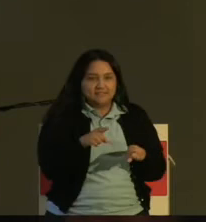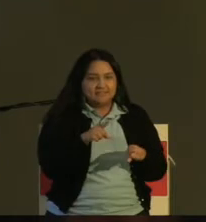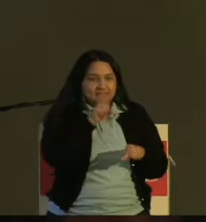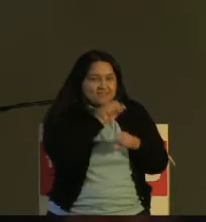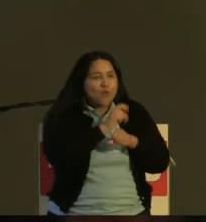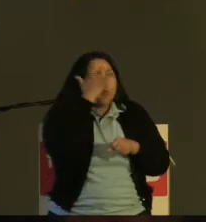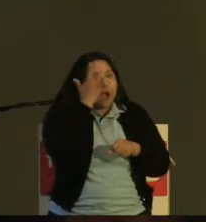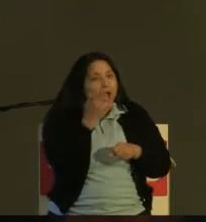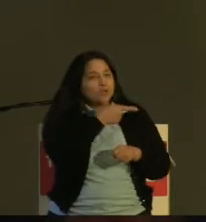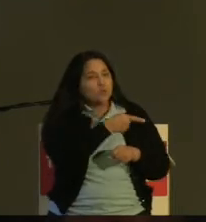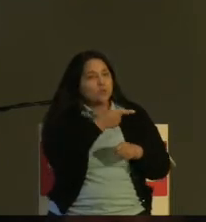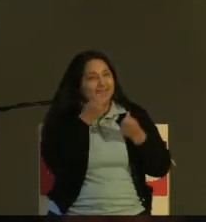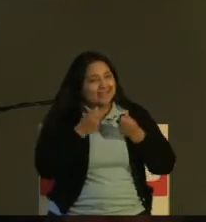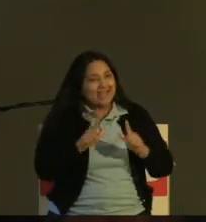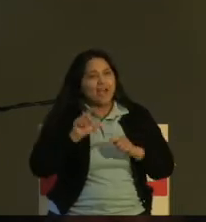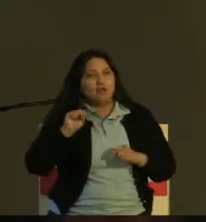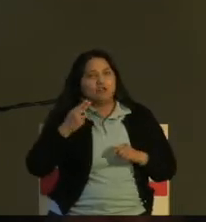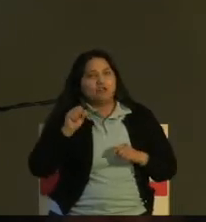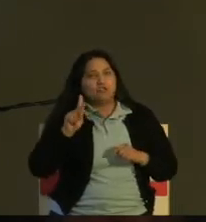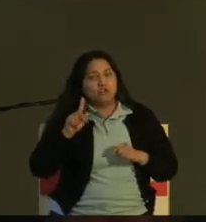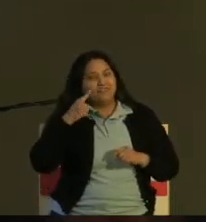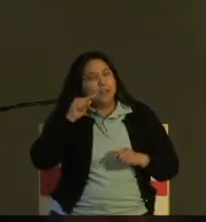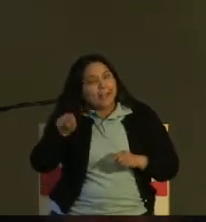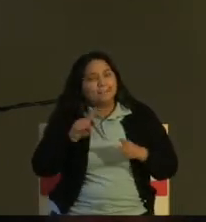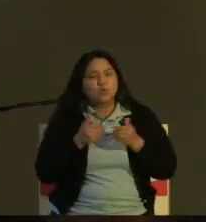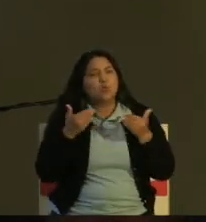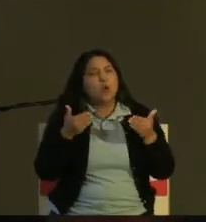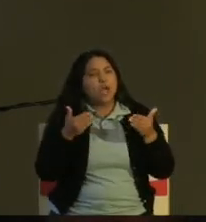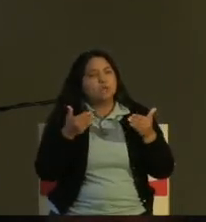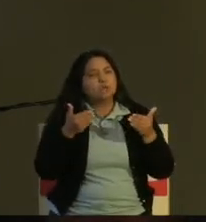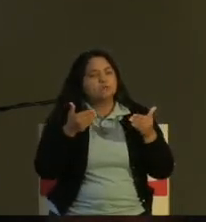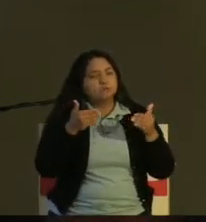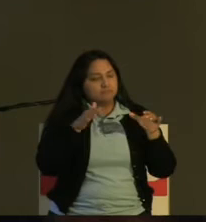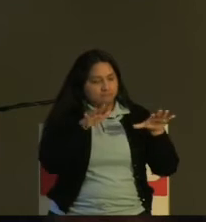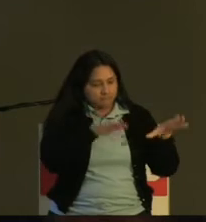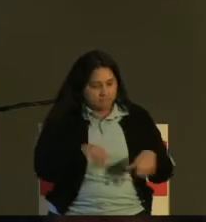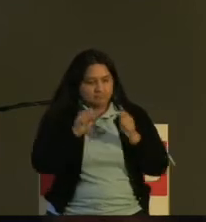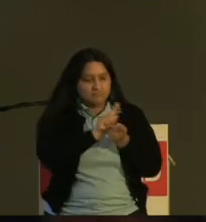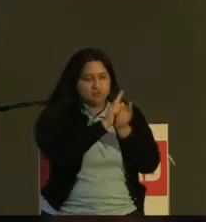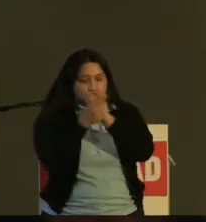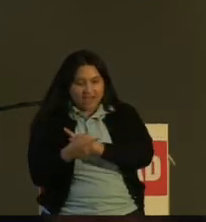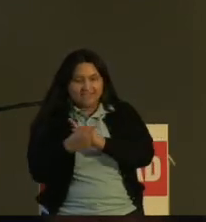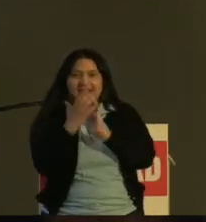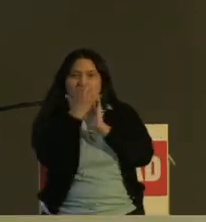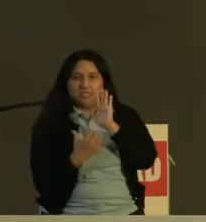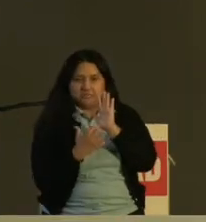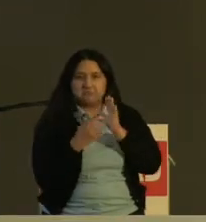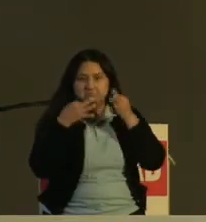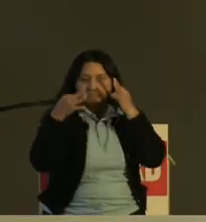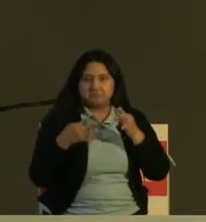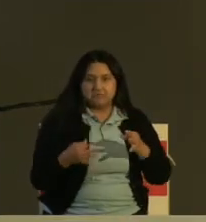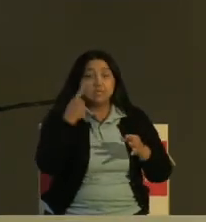Why you allowed Shuk to take the liberty of writing the following. There's